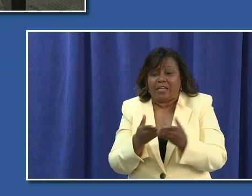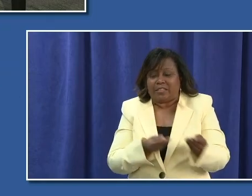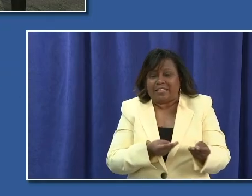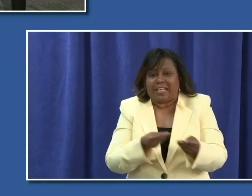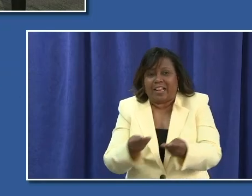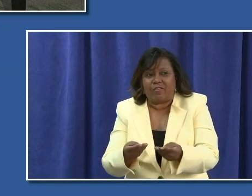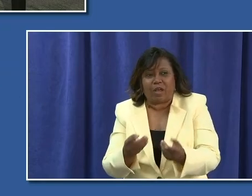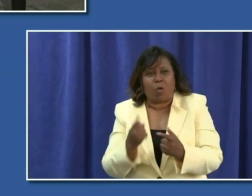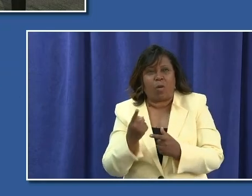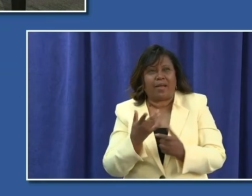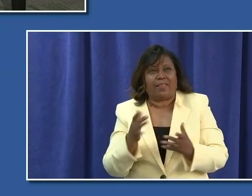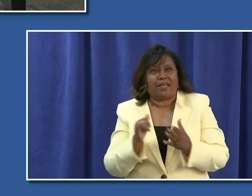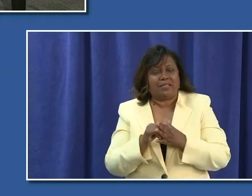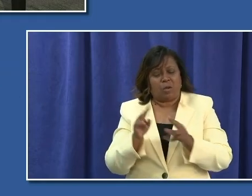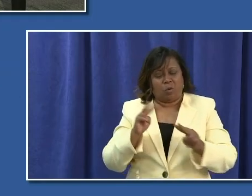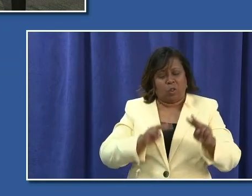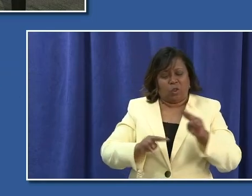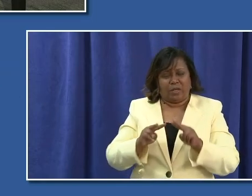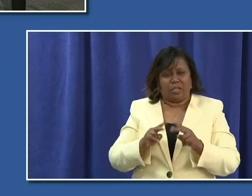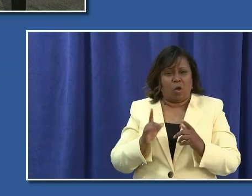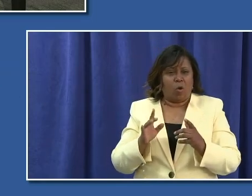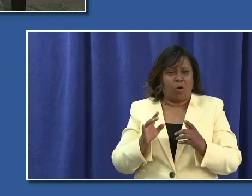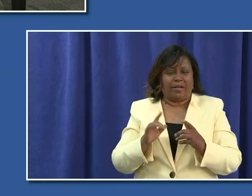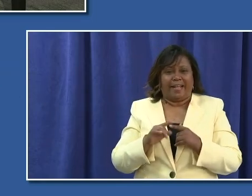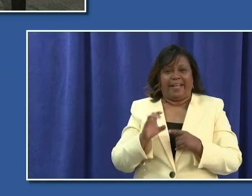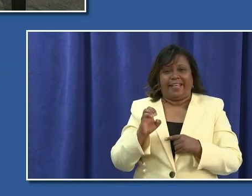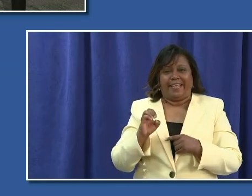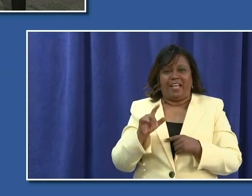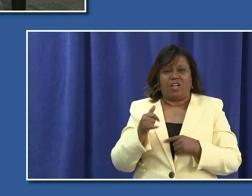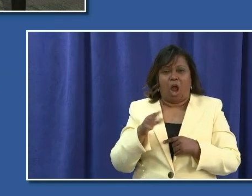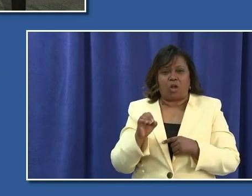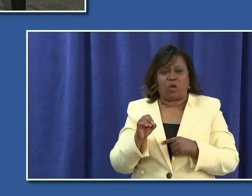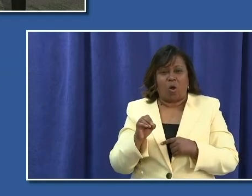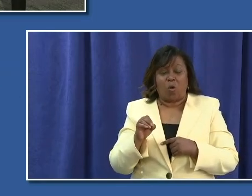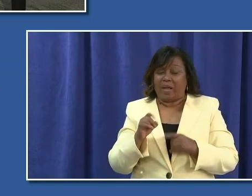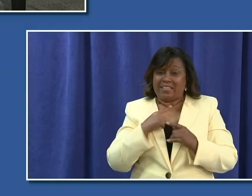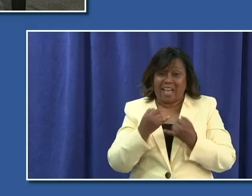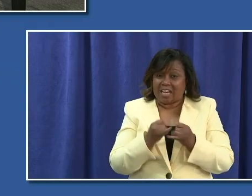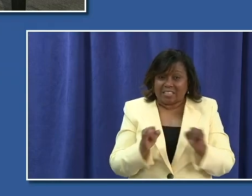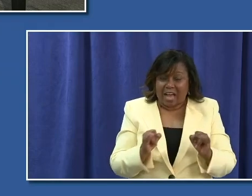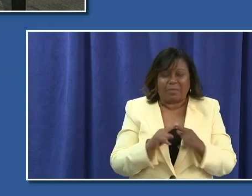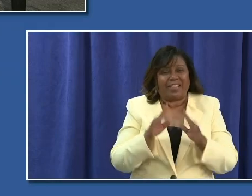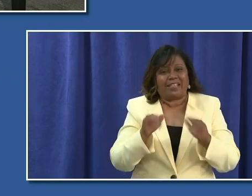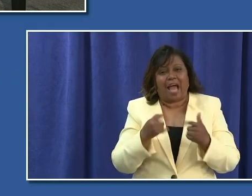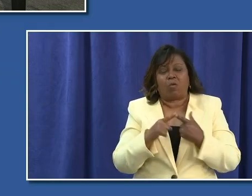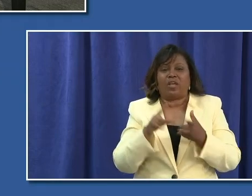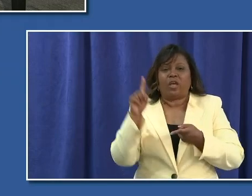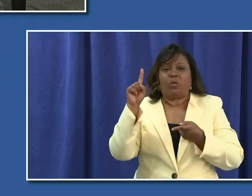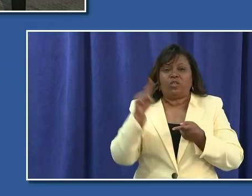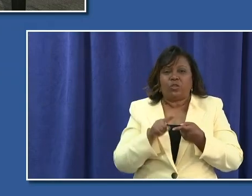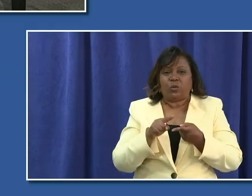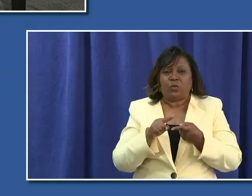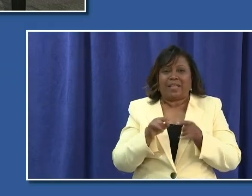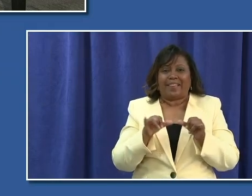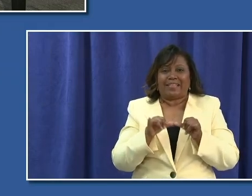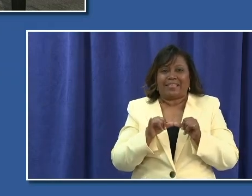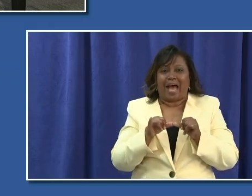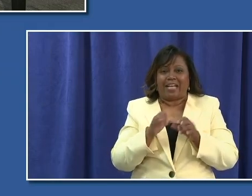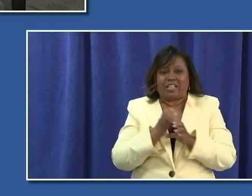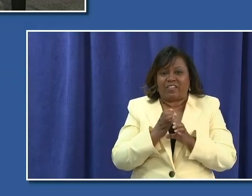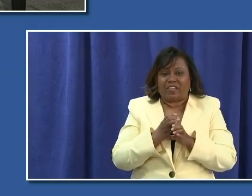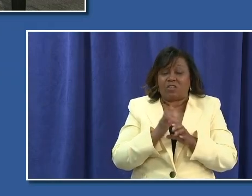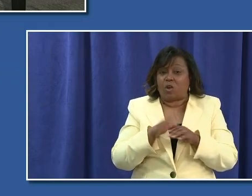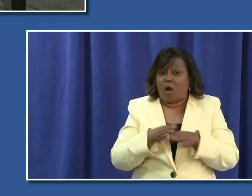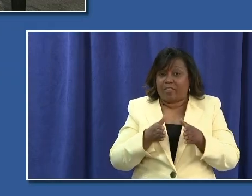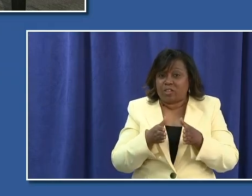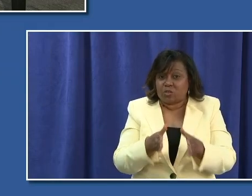delivering. I think one of the things that we're looking at are even like e-cargo bikes. It's not autonomous, but that's a way we can reduce the size of the vehicles that are